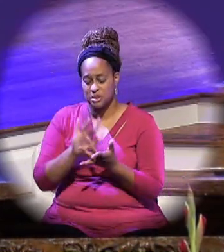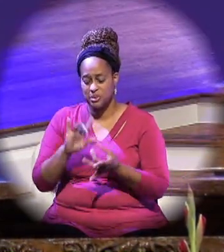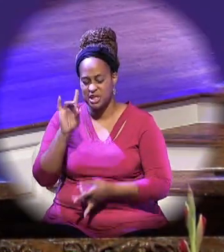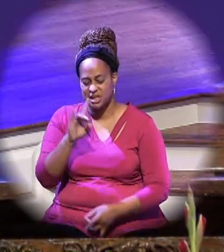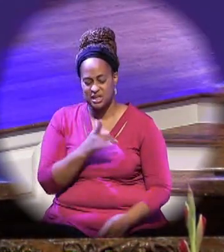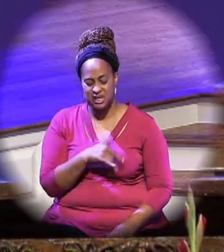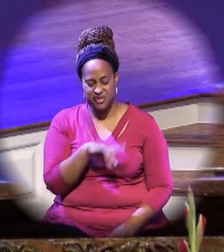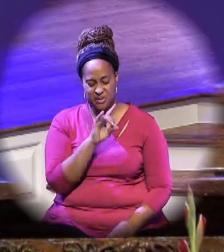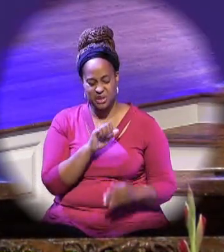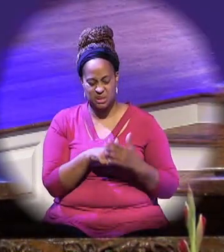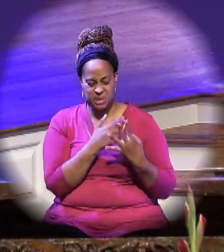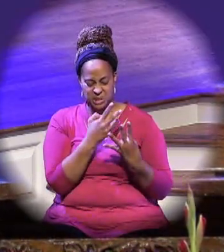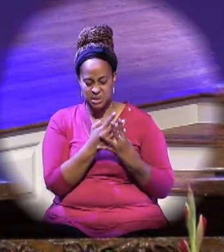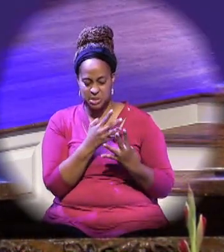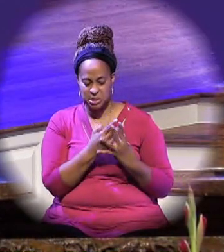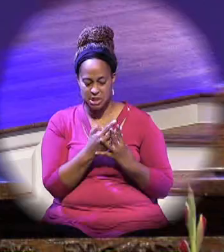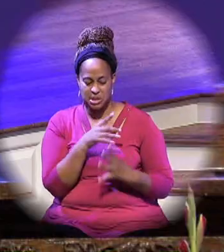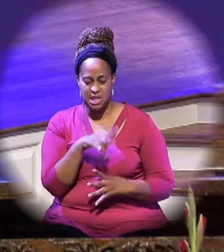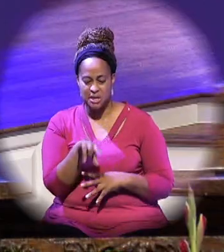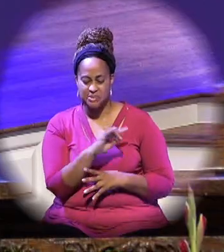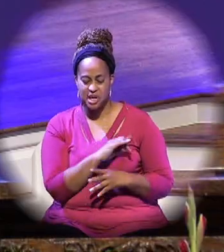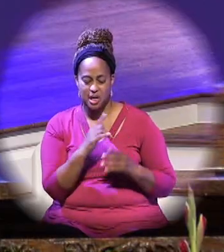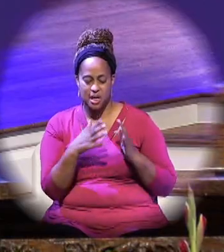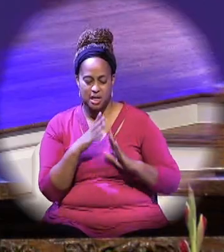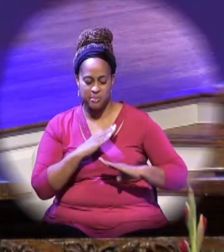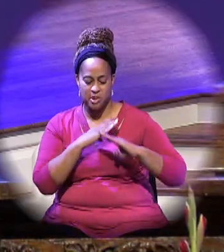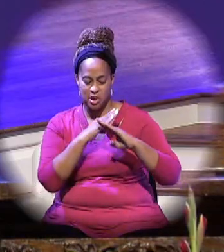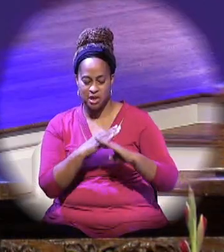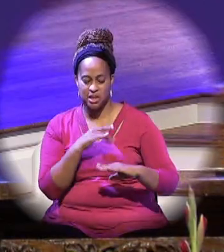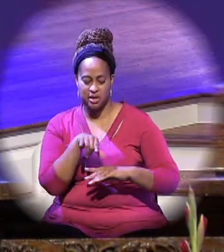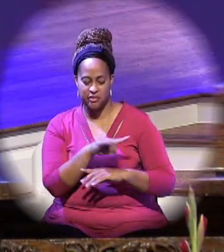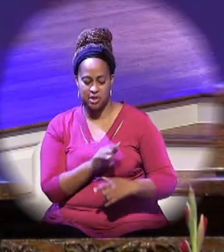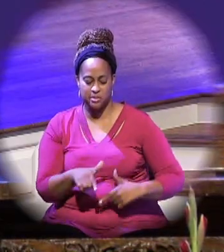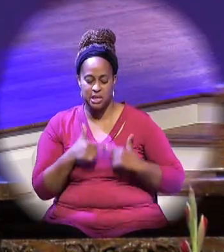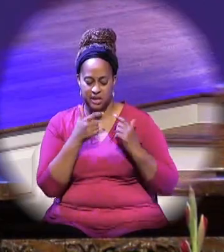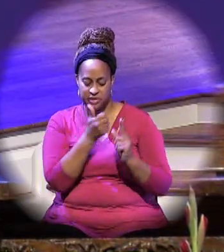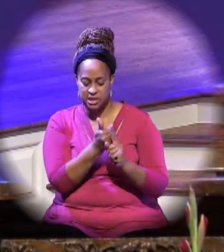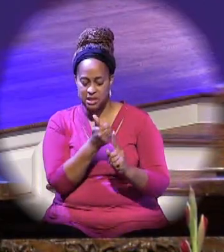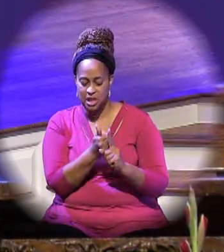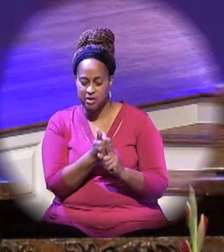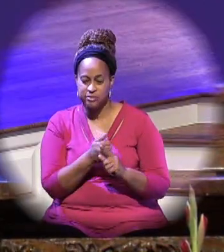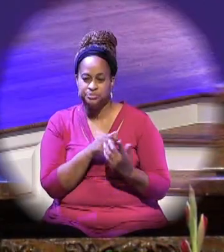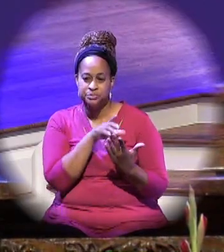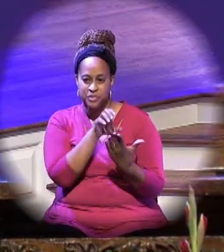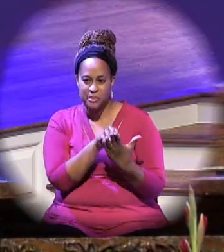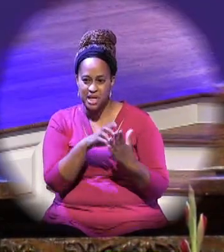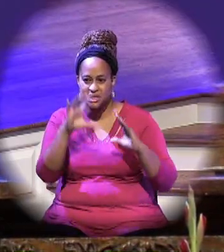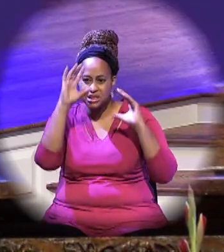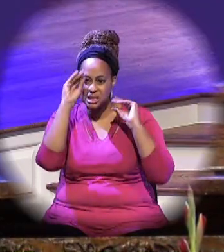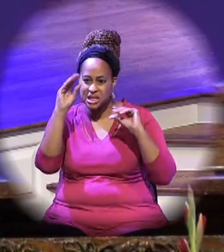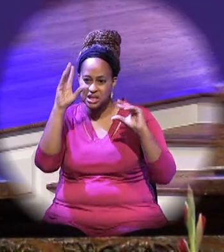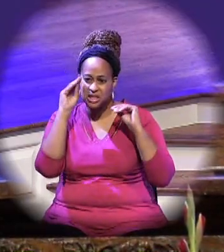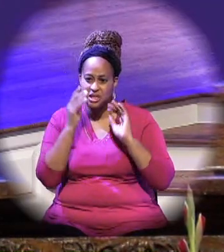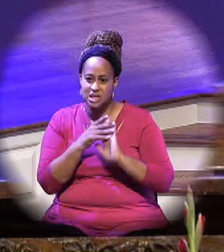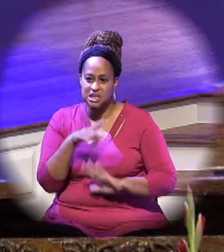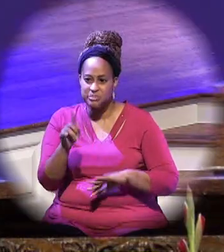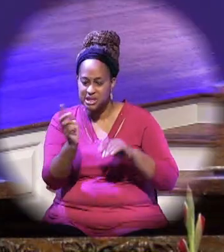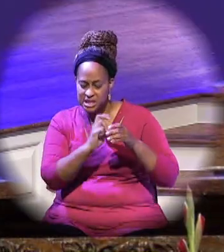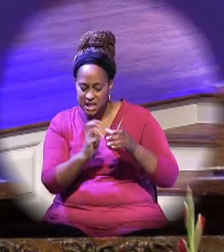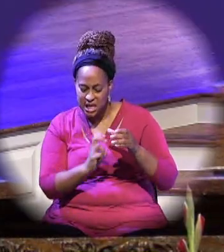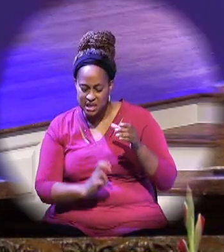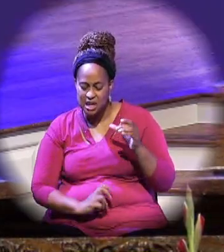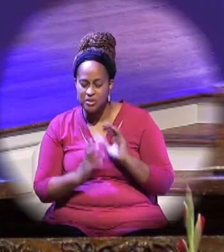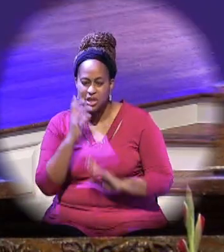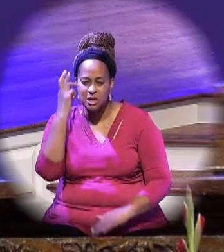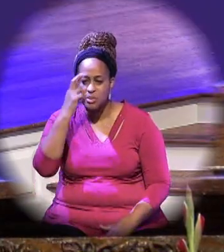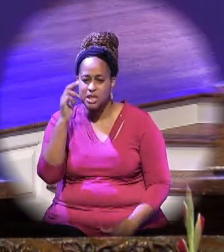be a jail cell that barred him from life itself. And this passage teaches us that as he was sinking down, he realized